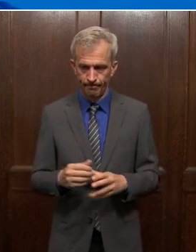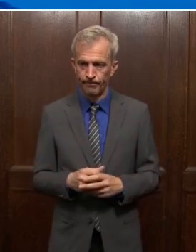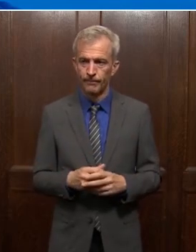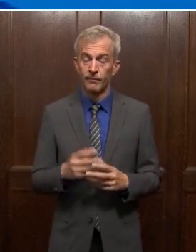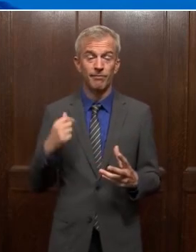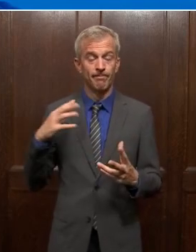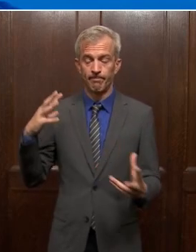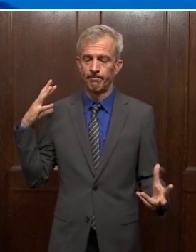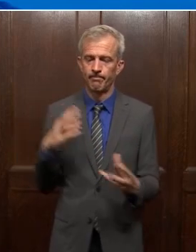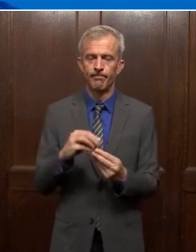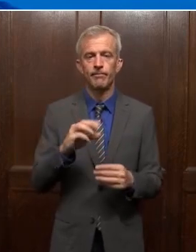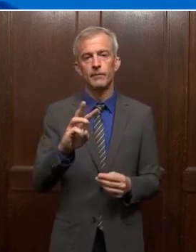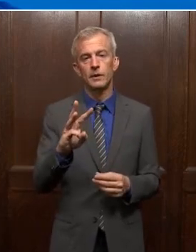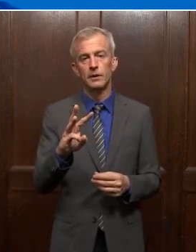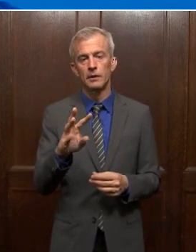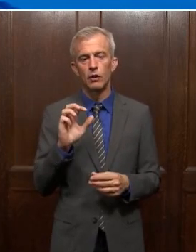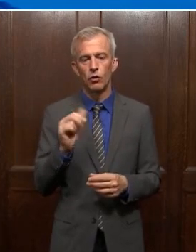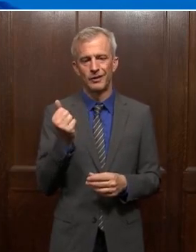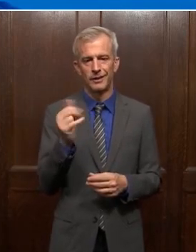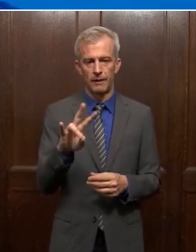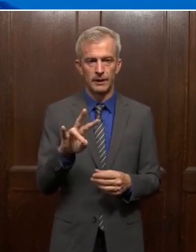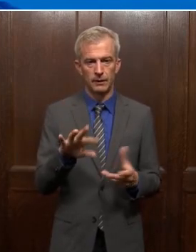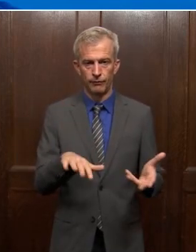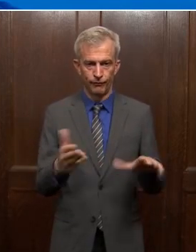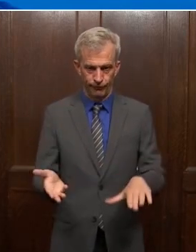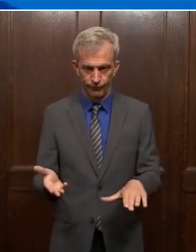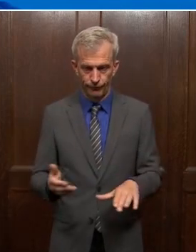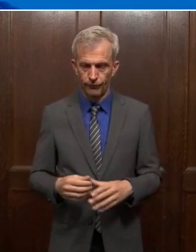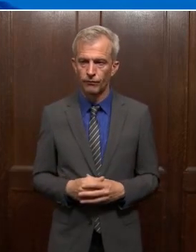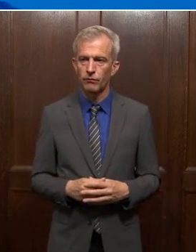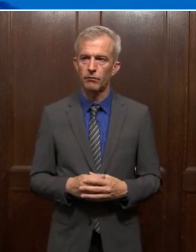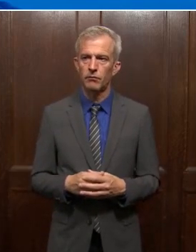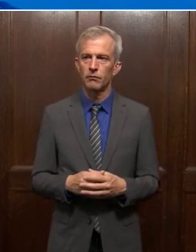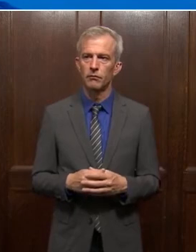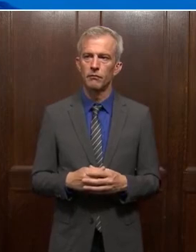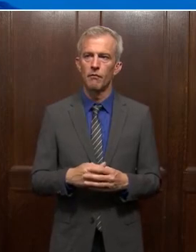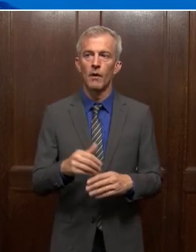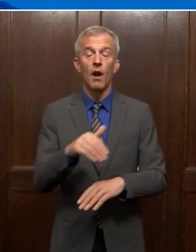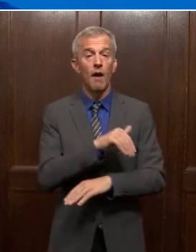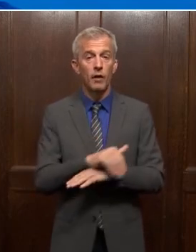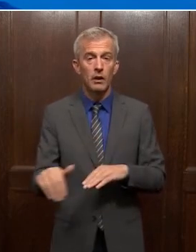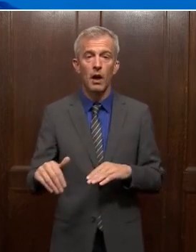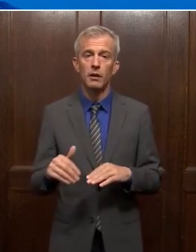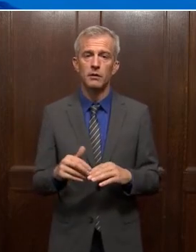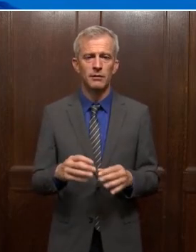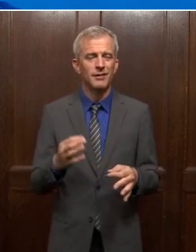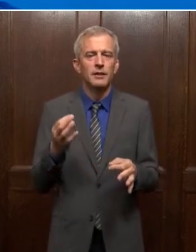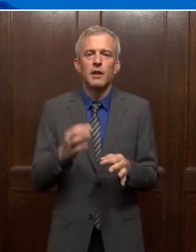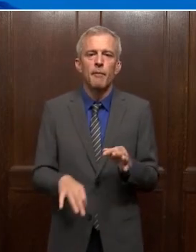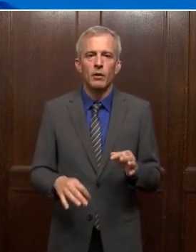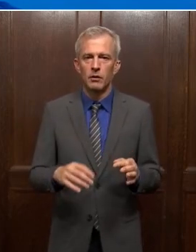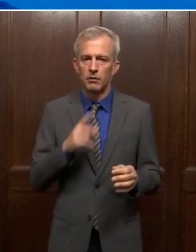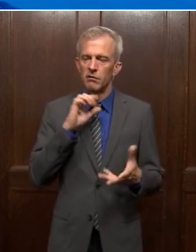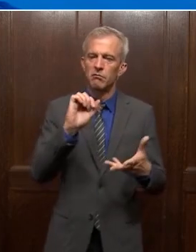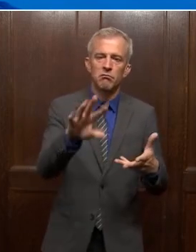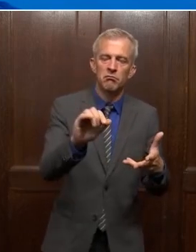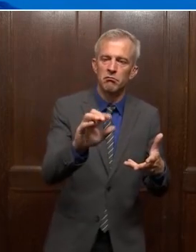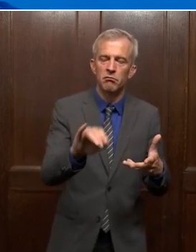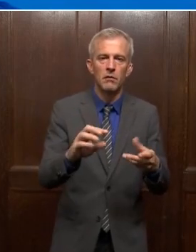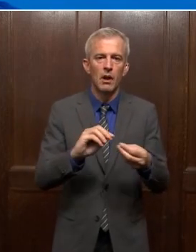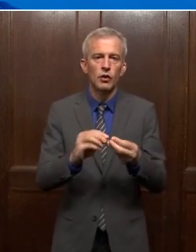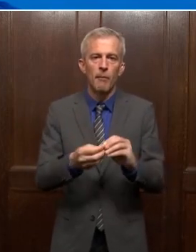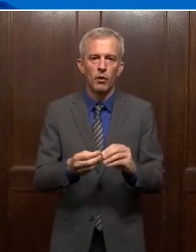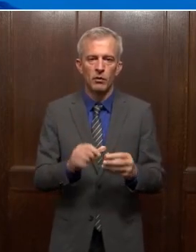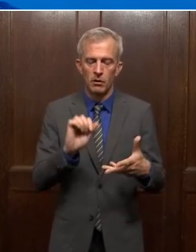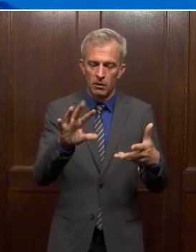our total to 617 deaths. And each night, it's simple to just say numbers and to